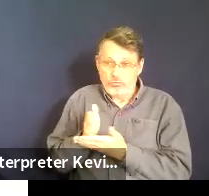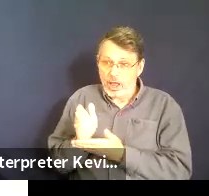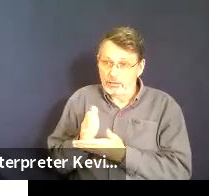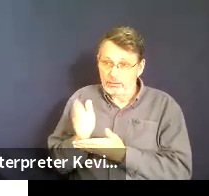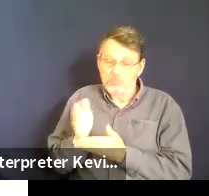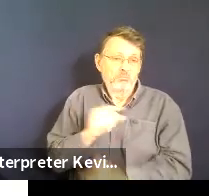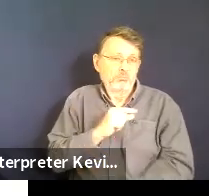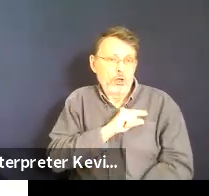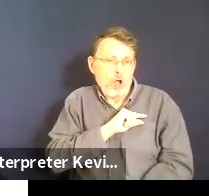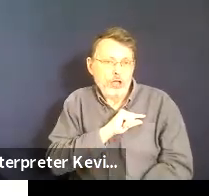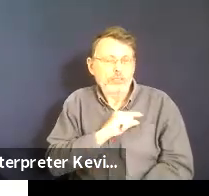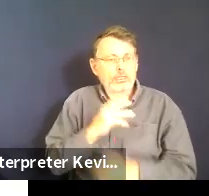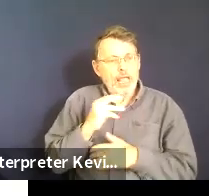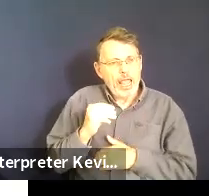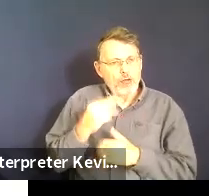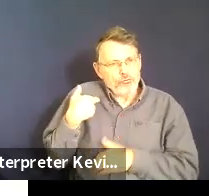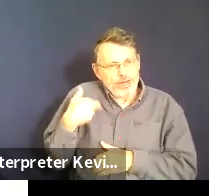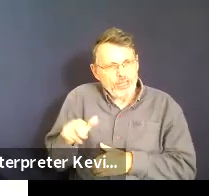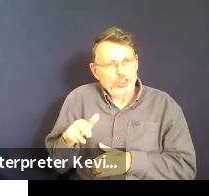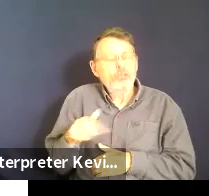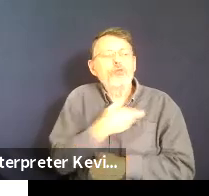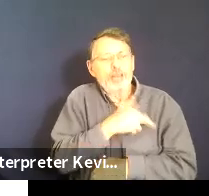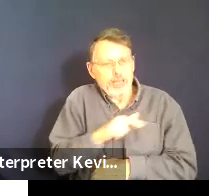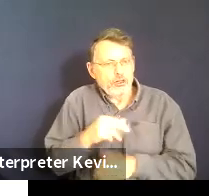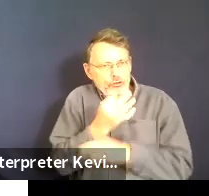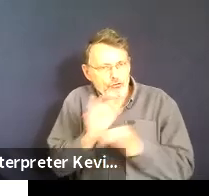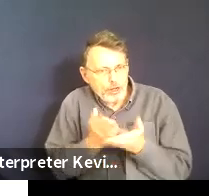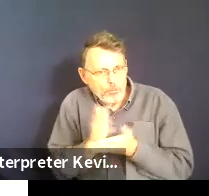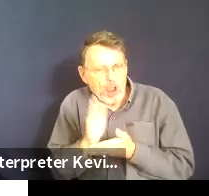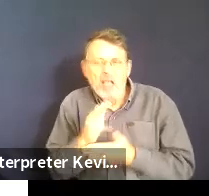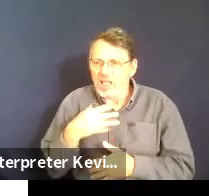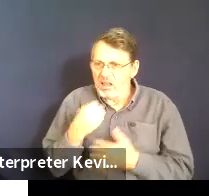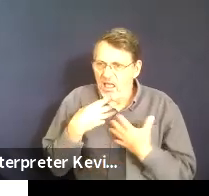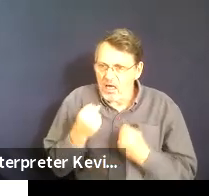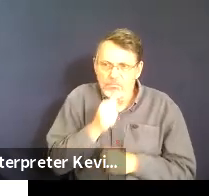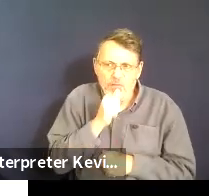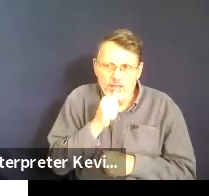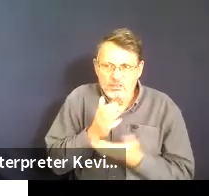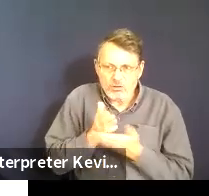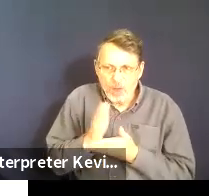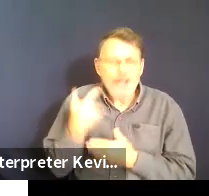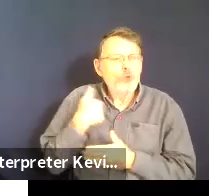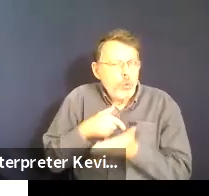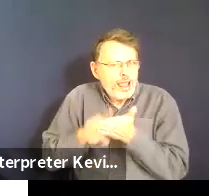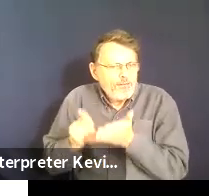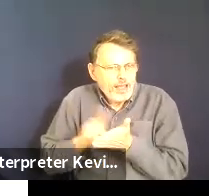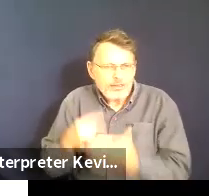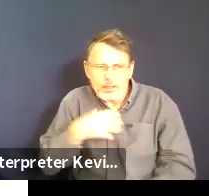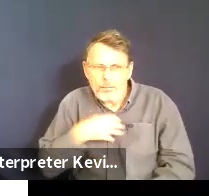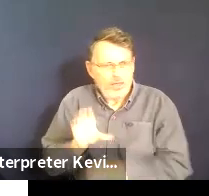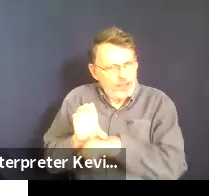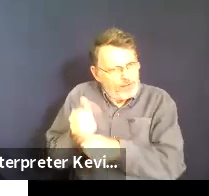religious freedom rights, and health information privacy rights, OCR investigates complaints, enforces